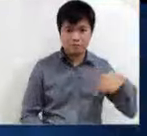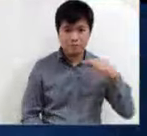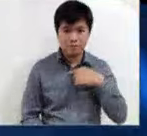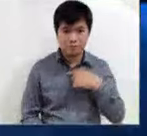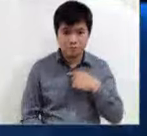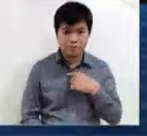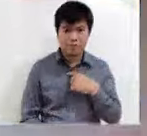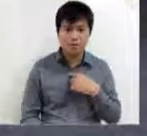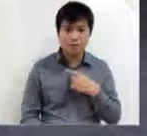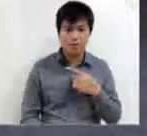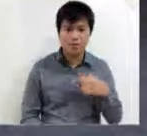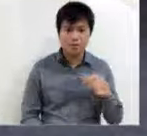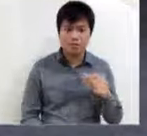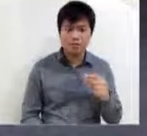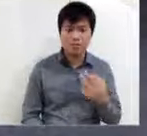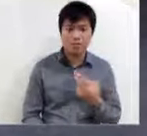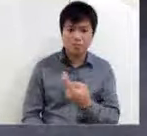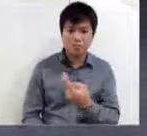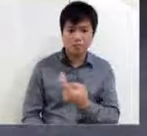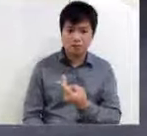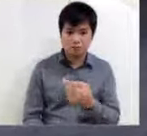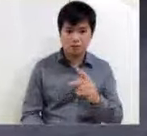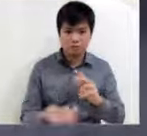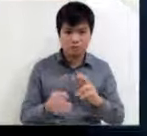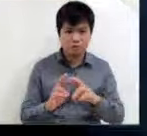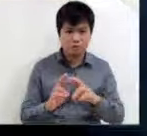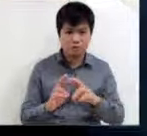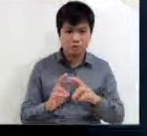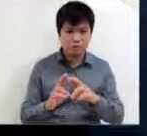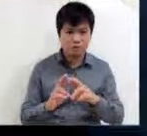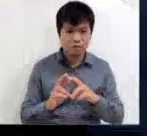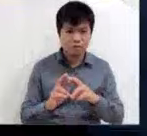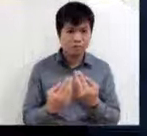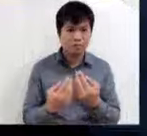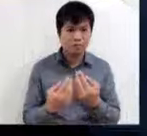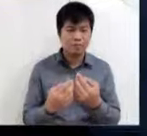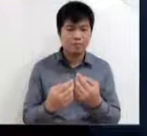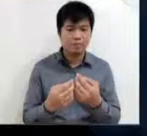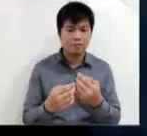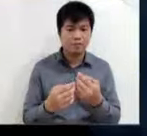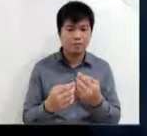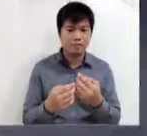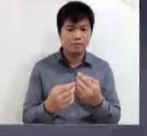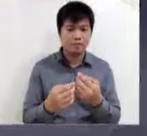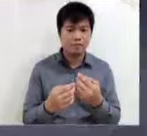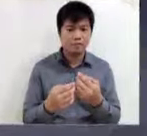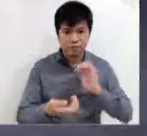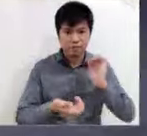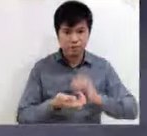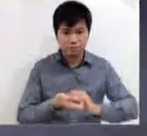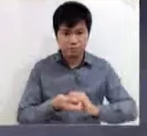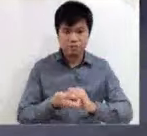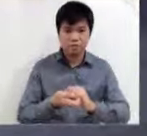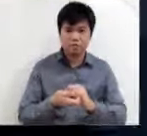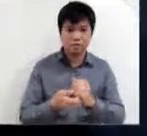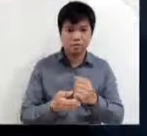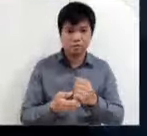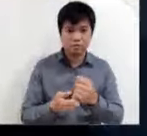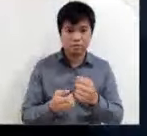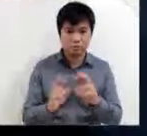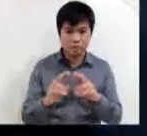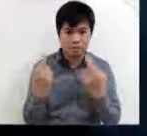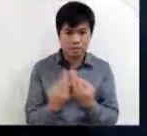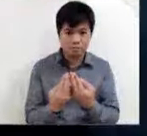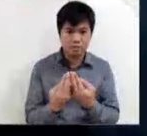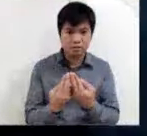bilateral relationship, and also forming partnerships and alliances and relationships with other like-minded countries. Mm-hmm. We